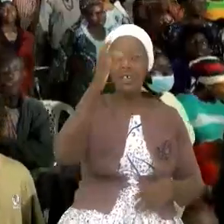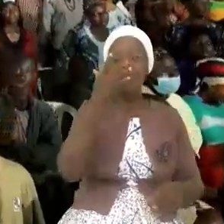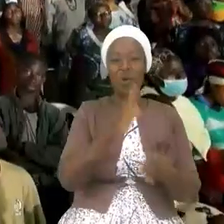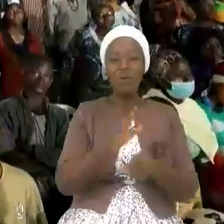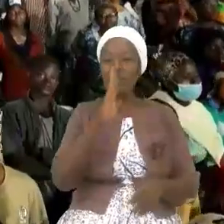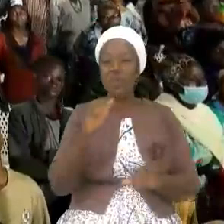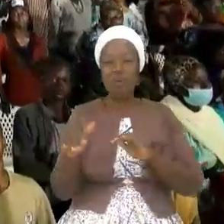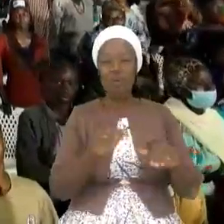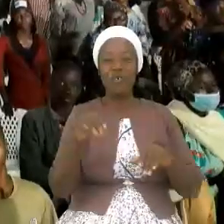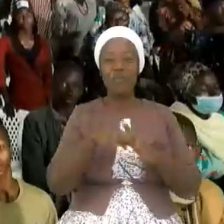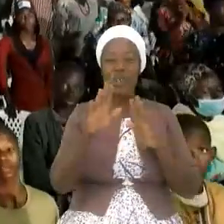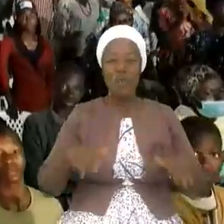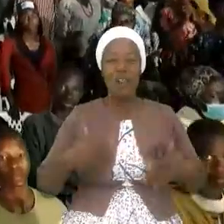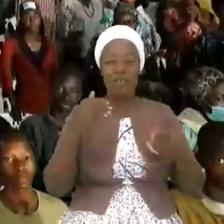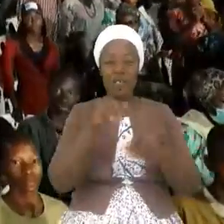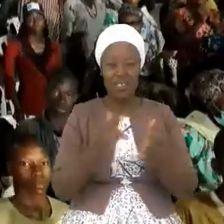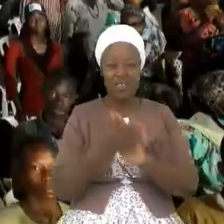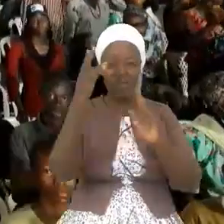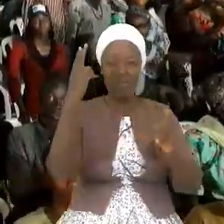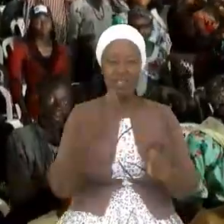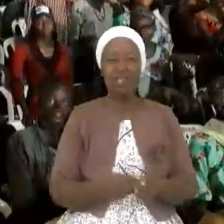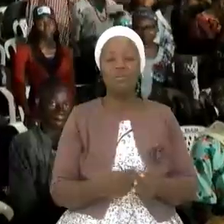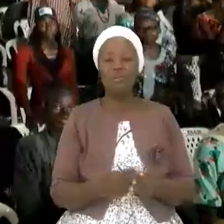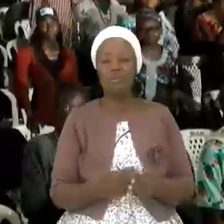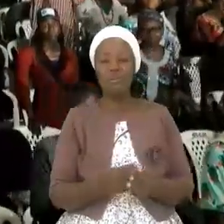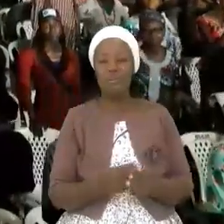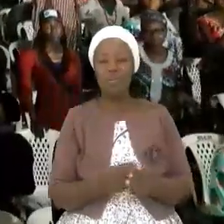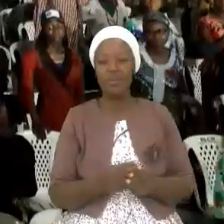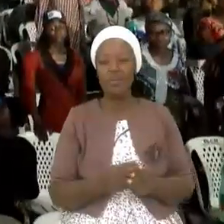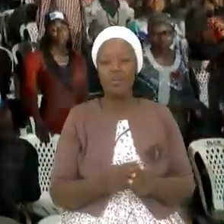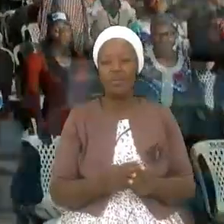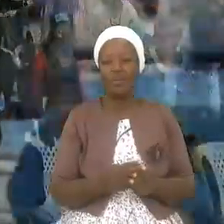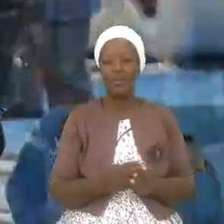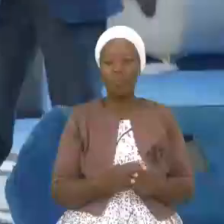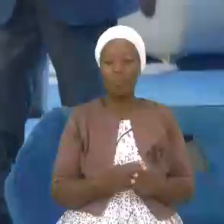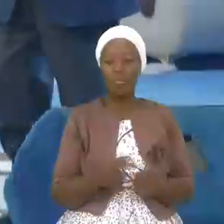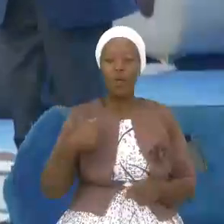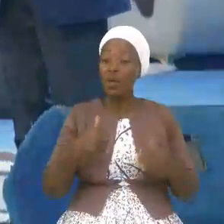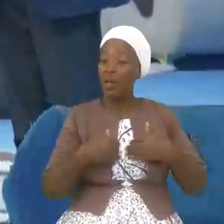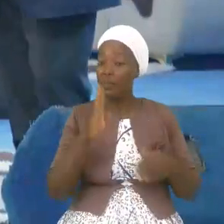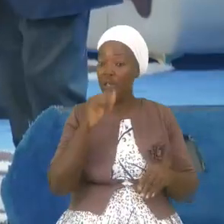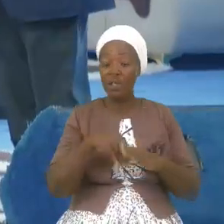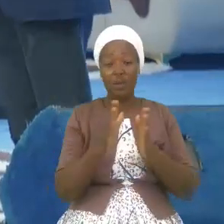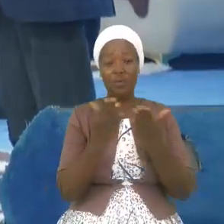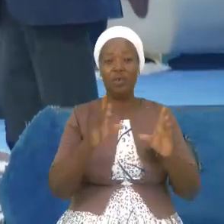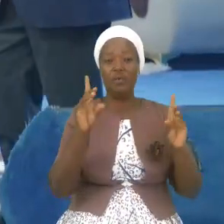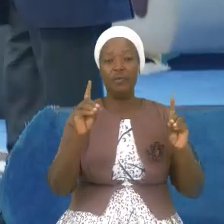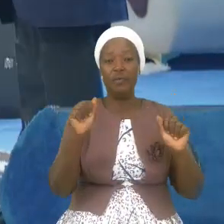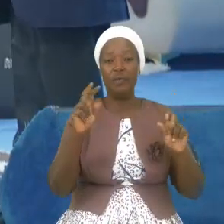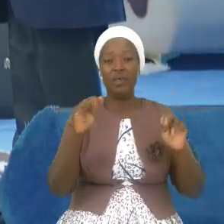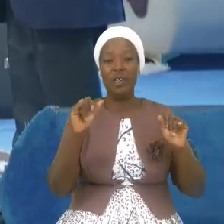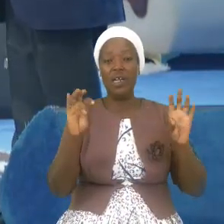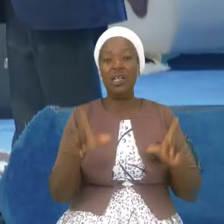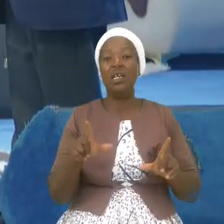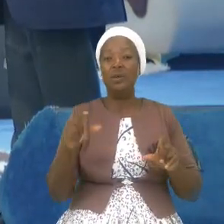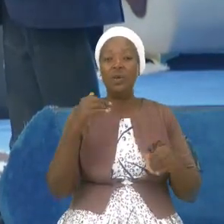name. We've been in the book of Daniel. We've gone through chapter 1, chapter 2,